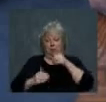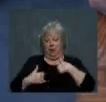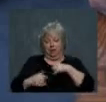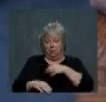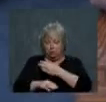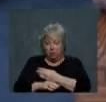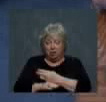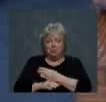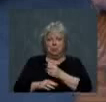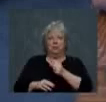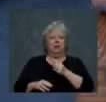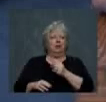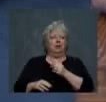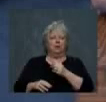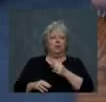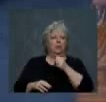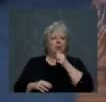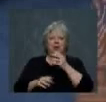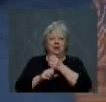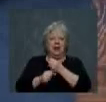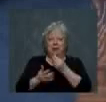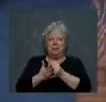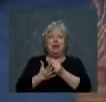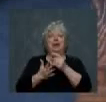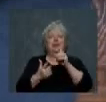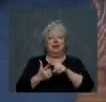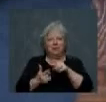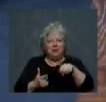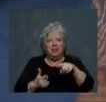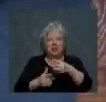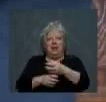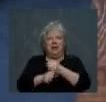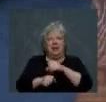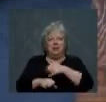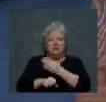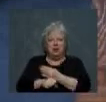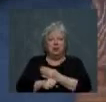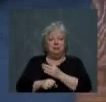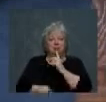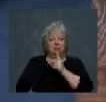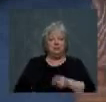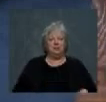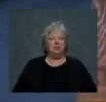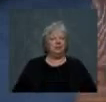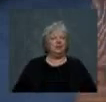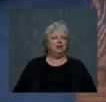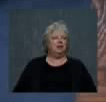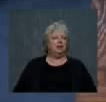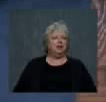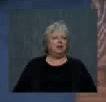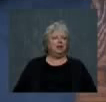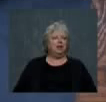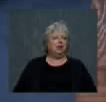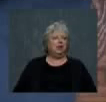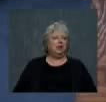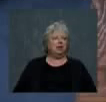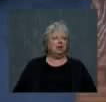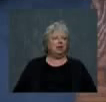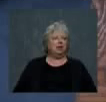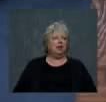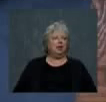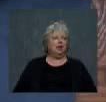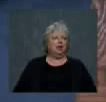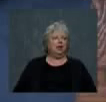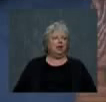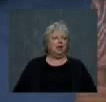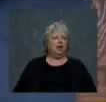obviously, we're not getting any money until they do get a job. I do have and I don't know if you want to present it now. I do have a